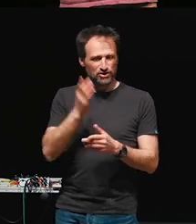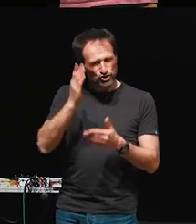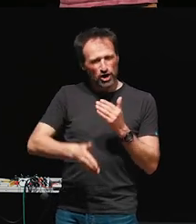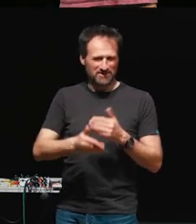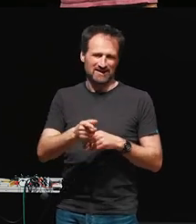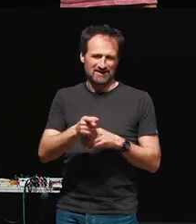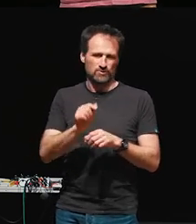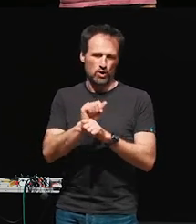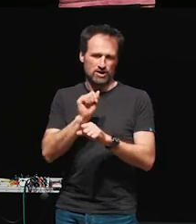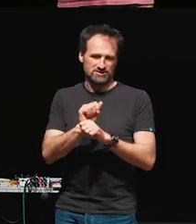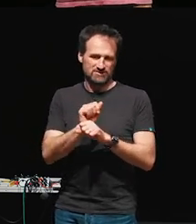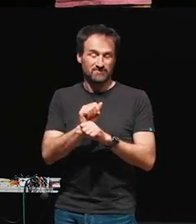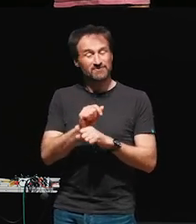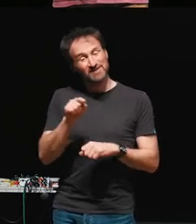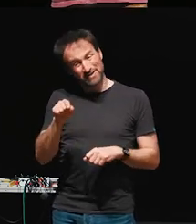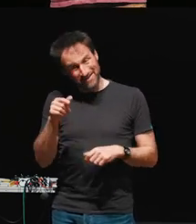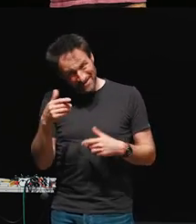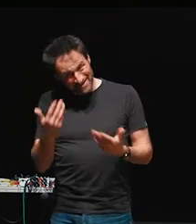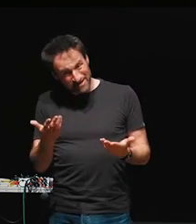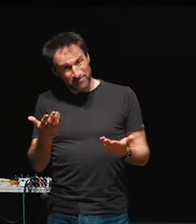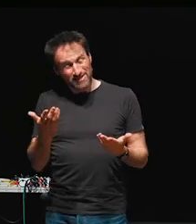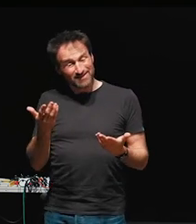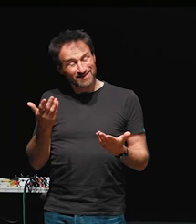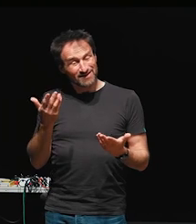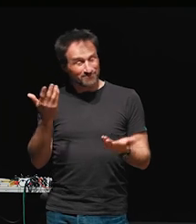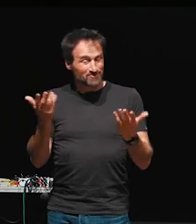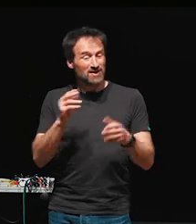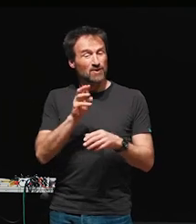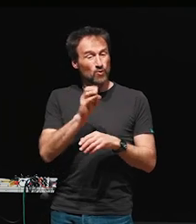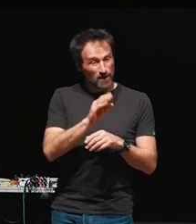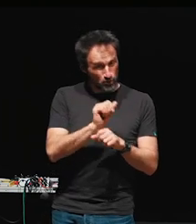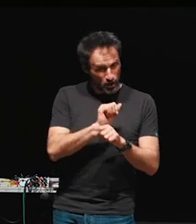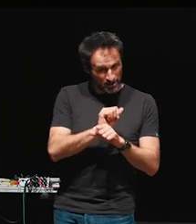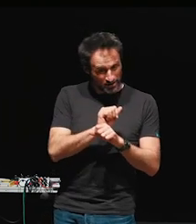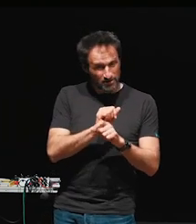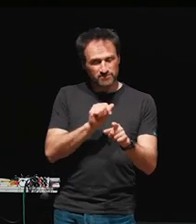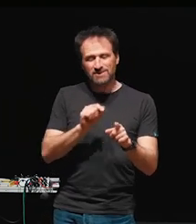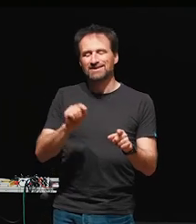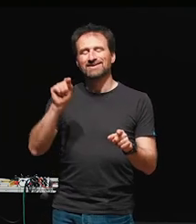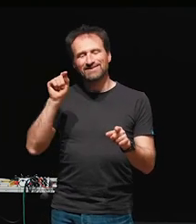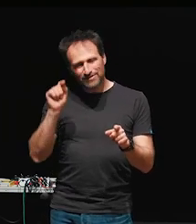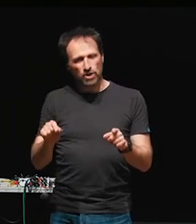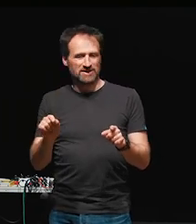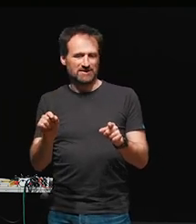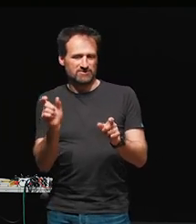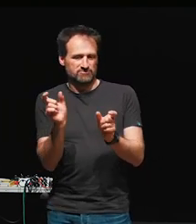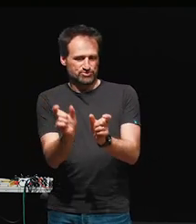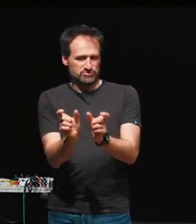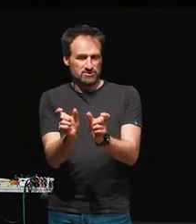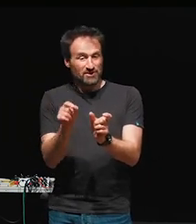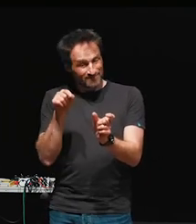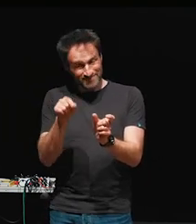all the computing resources that have been allocated to it. And so if you're no longer going to use a web worker, call terminate, because they will run indefinitely otherwise.